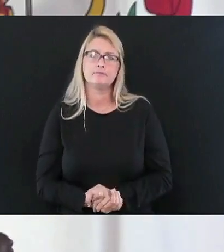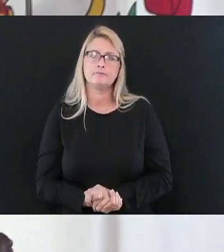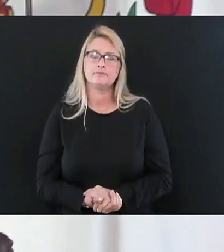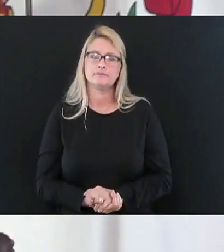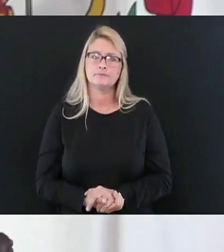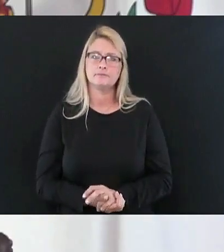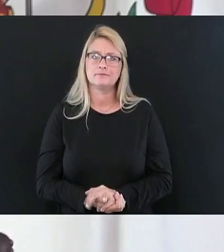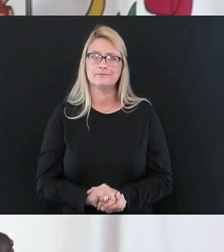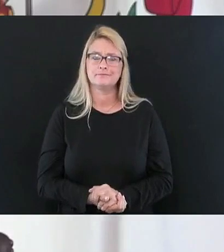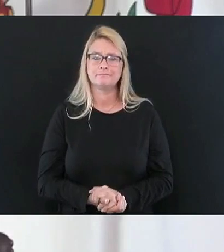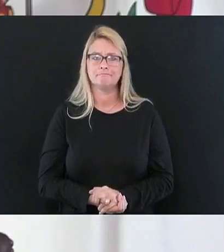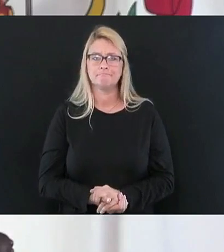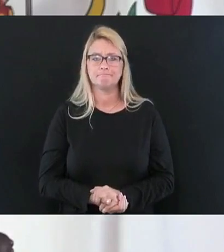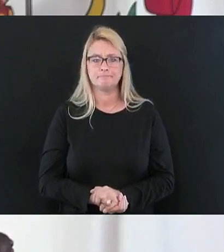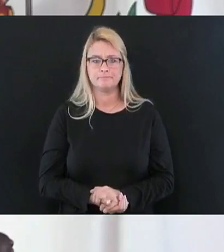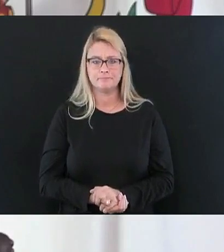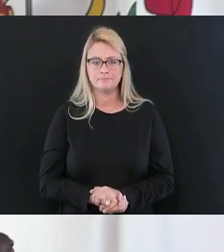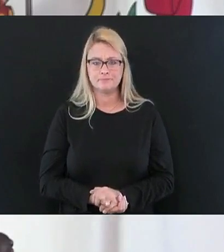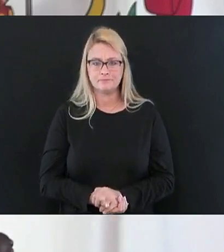because I think this was part of the question.